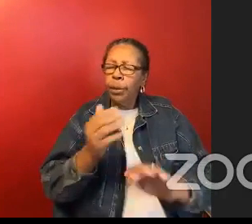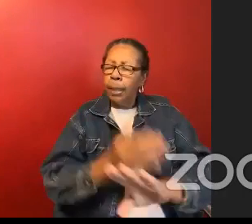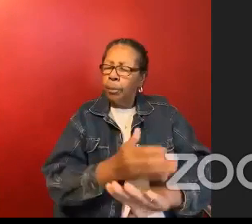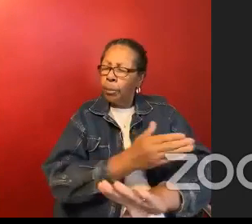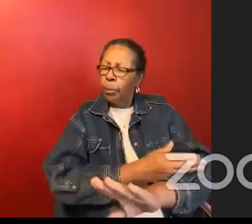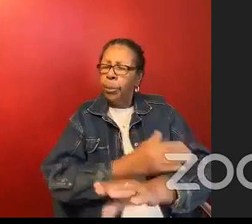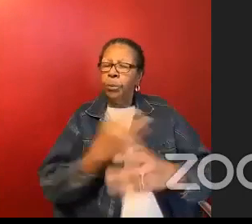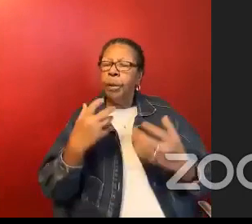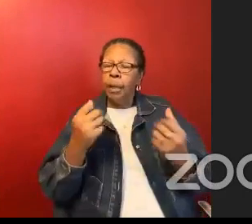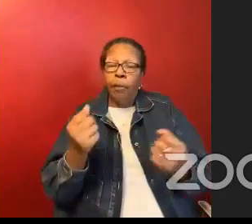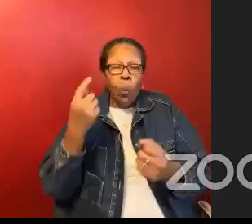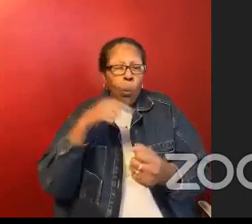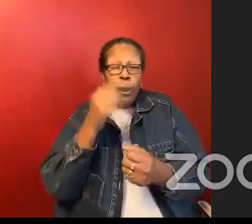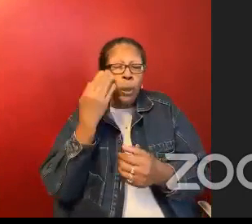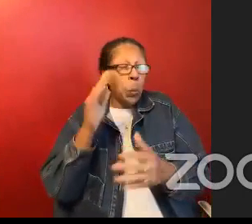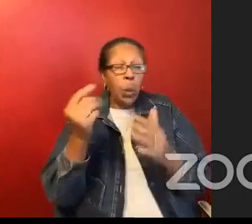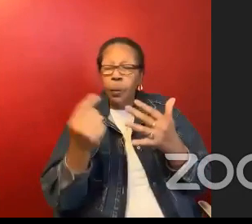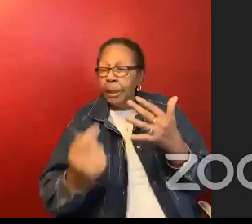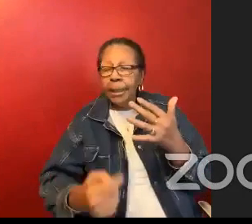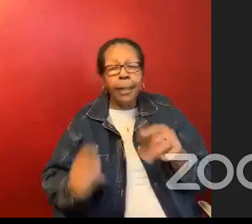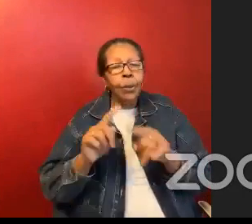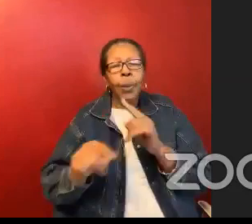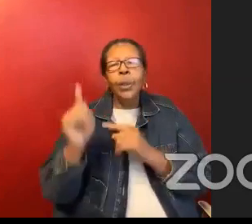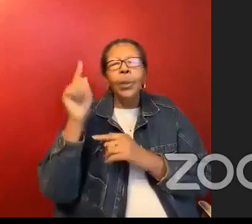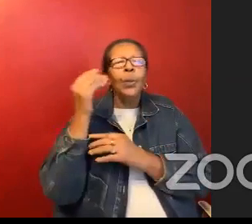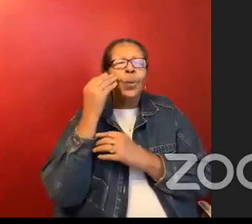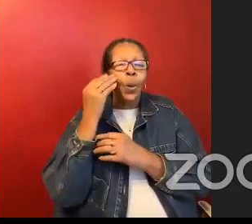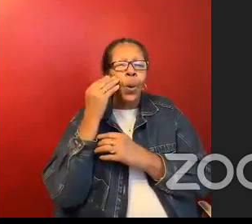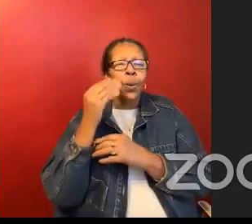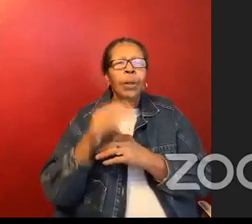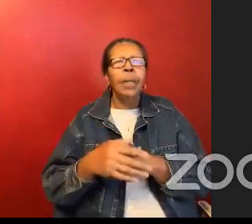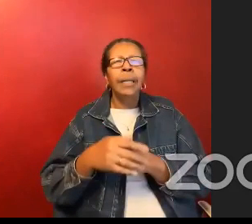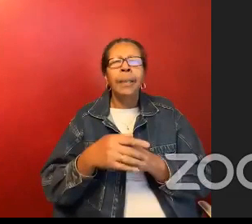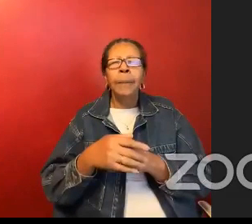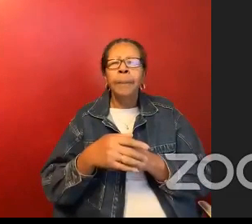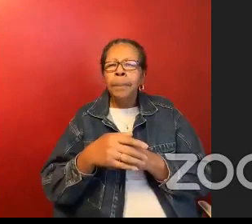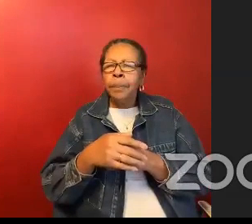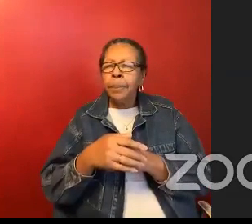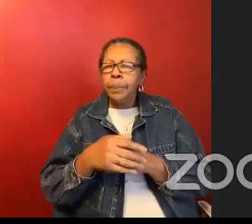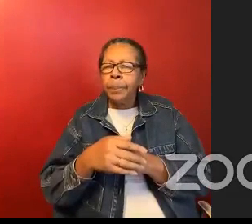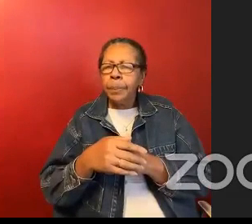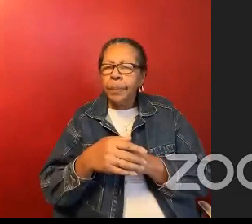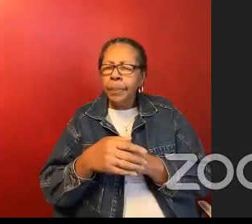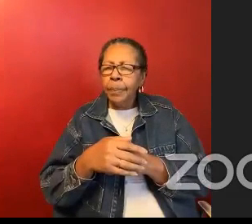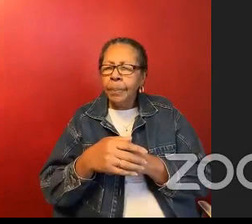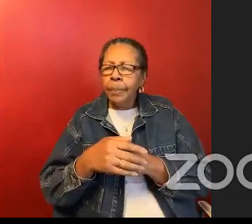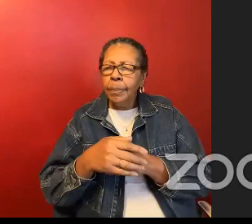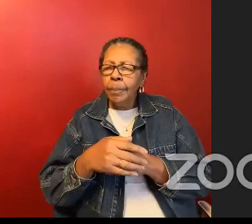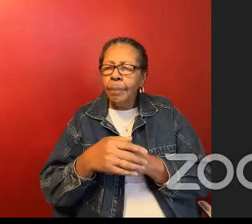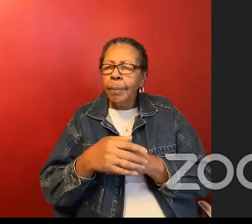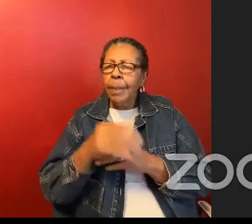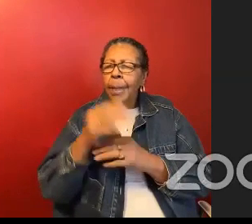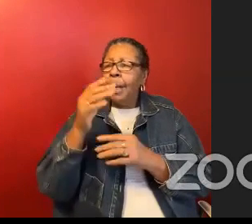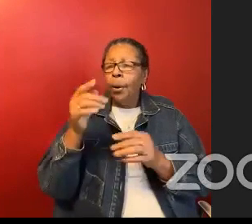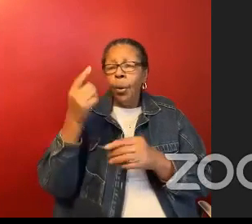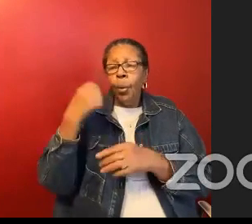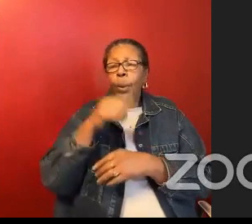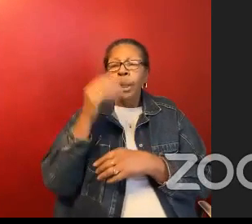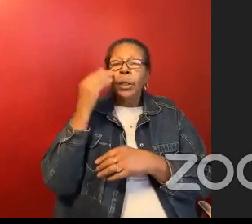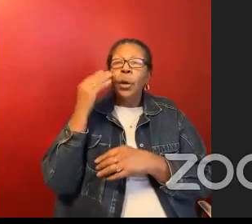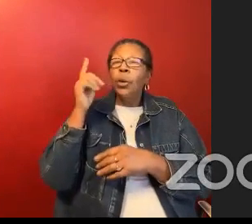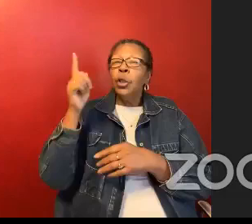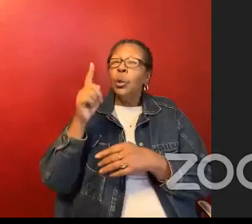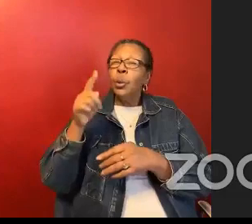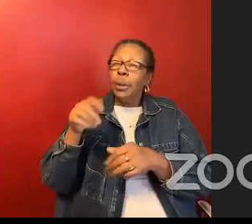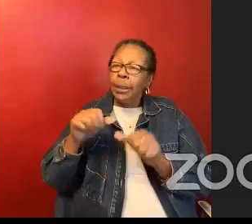but you know right well, and continue to be Adonai Rofi, God, the great physician who continues to